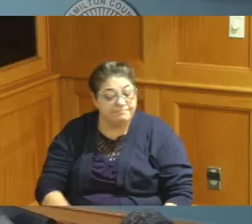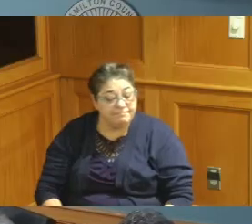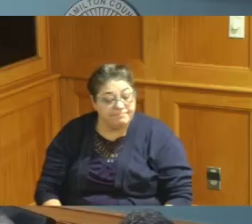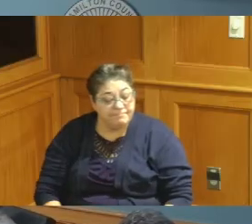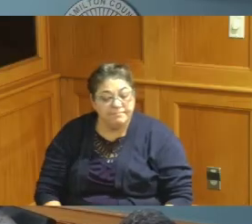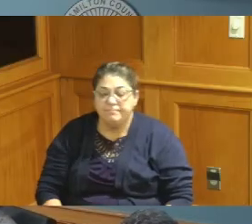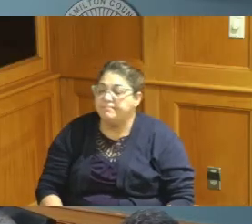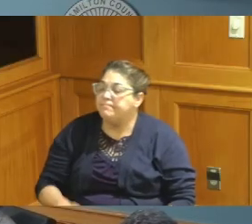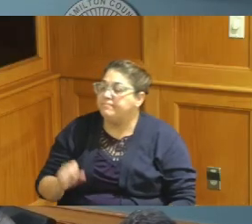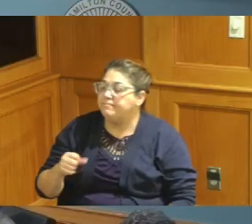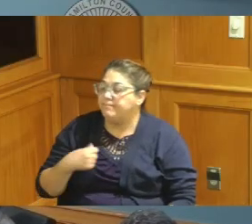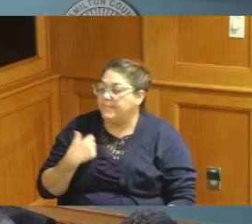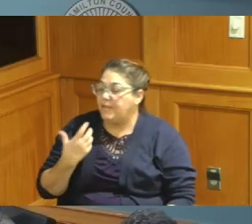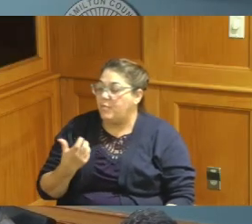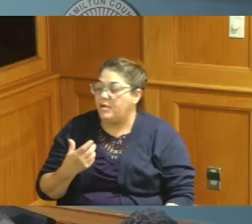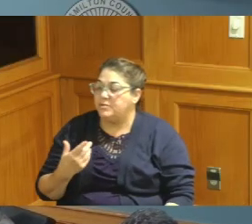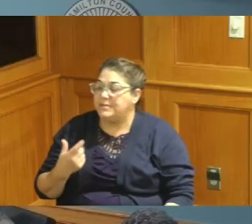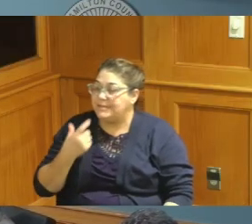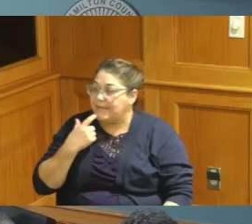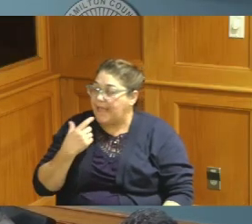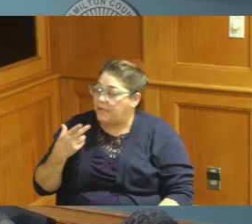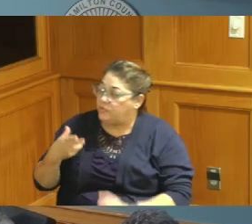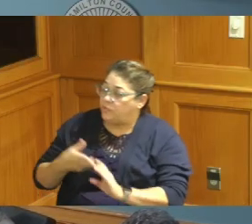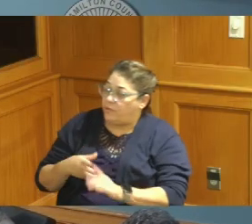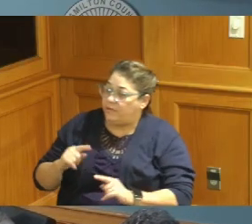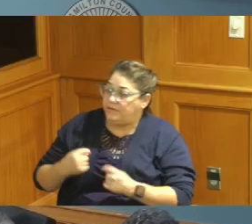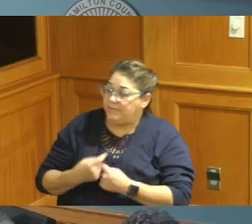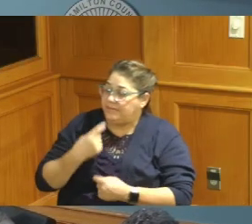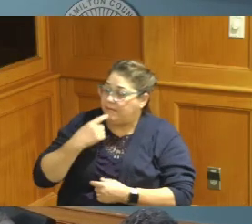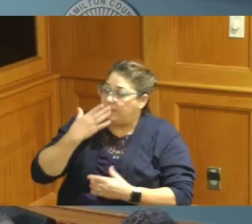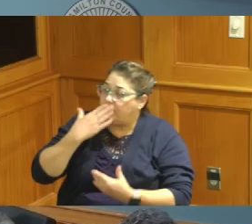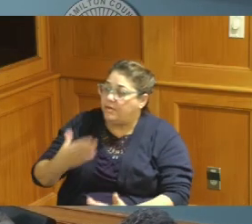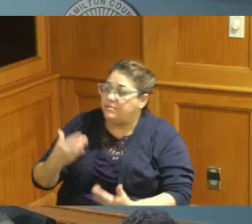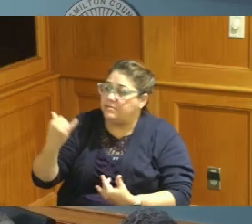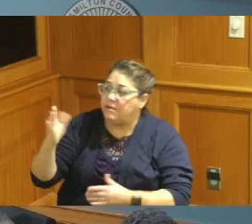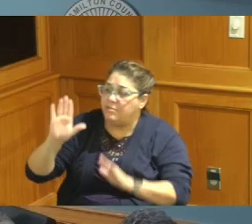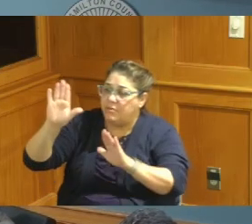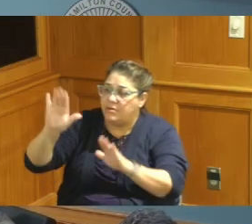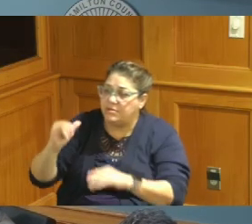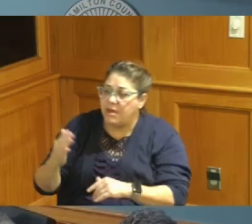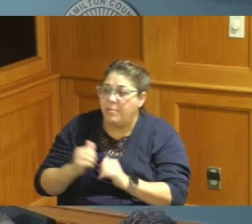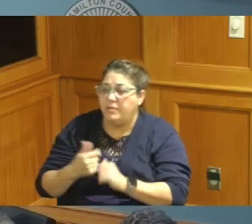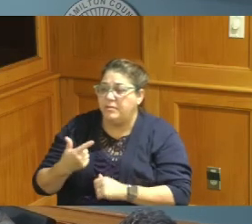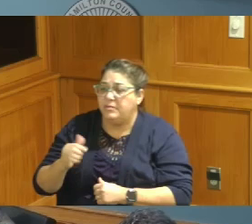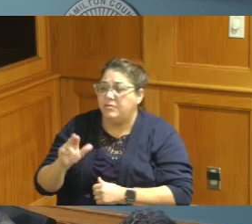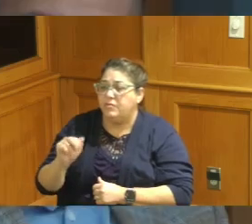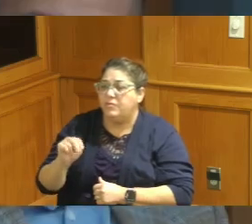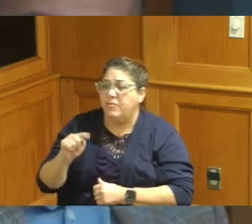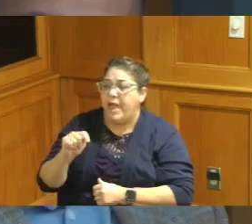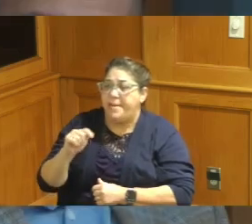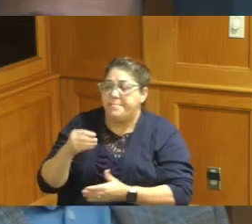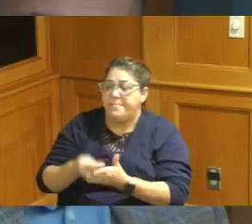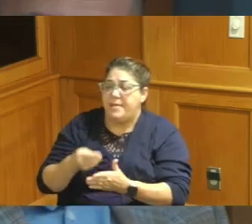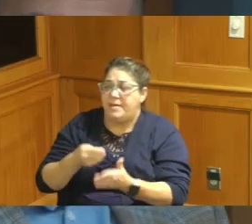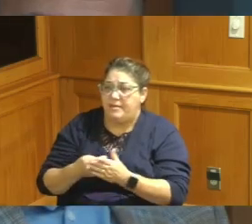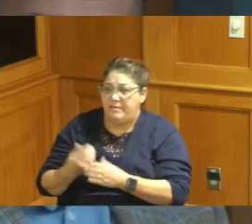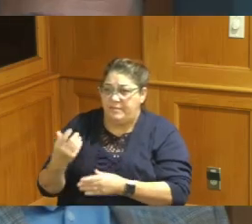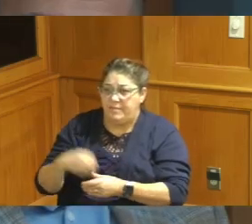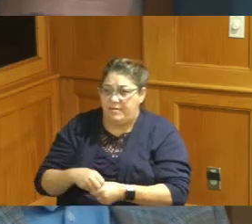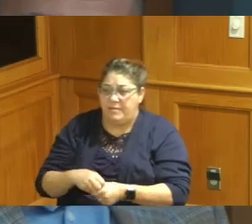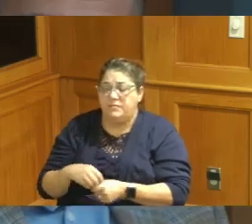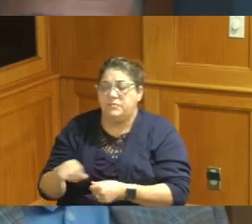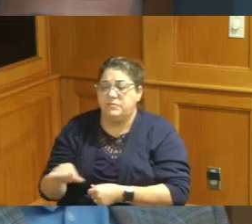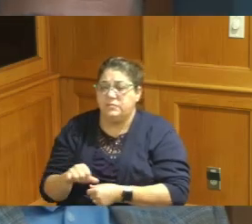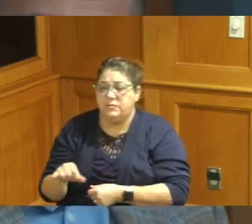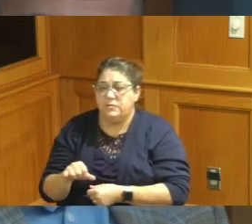Yeah, I just want to join in saying great job, particularly with the grant component of it. And